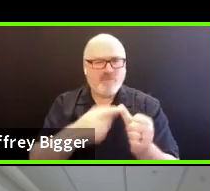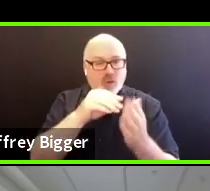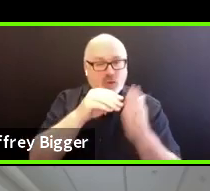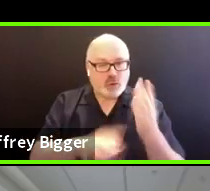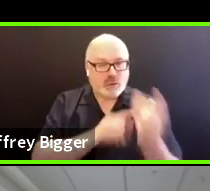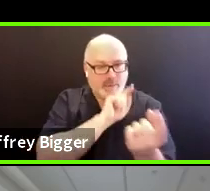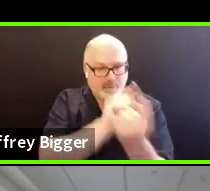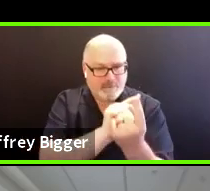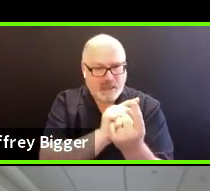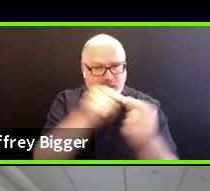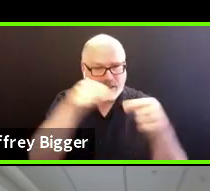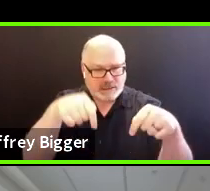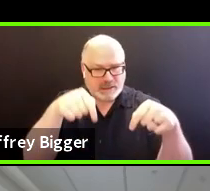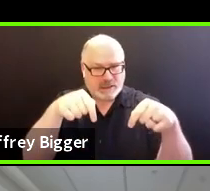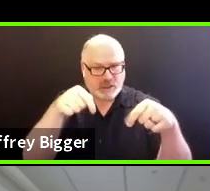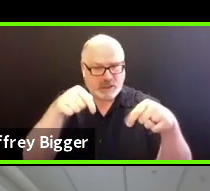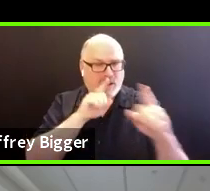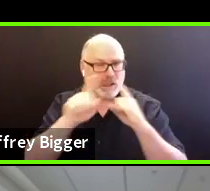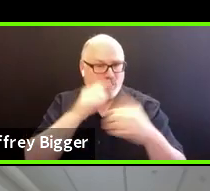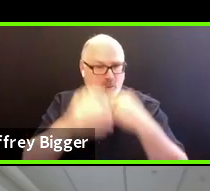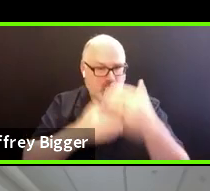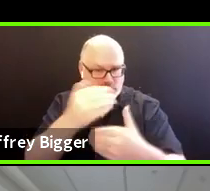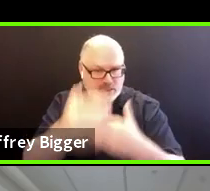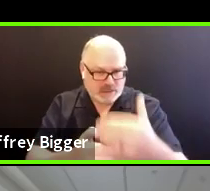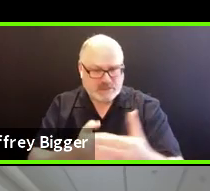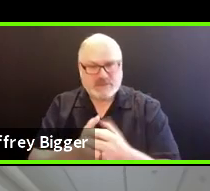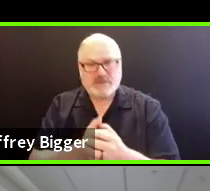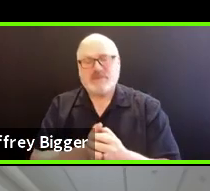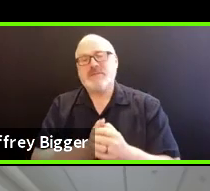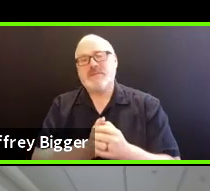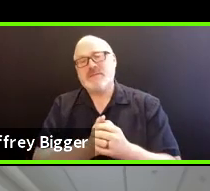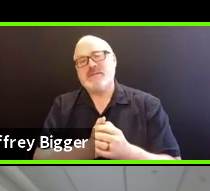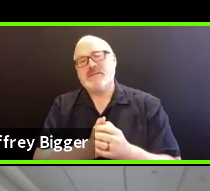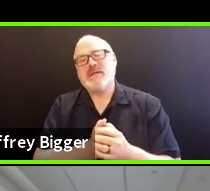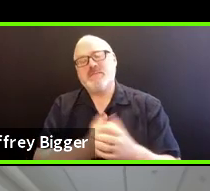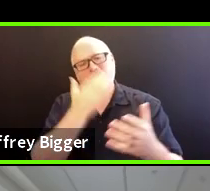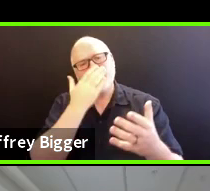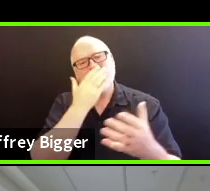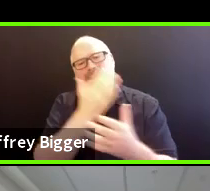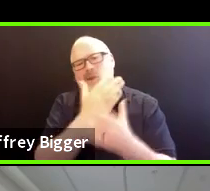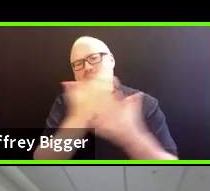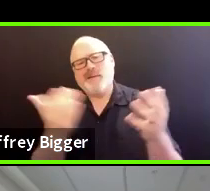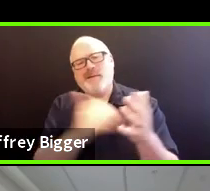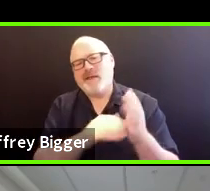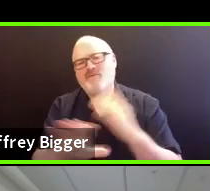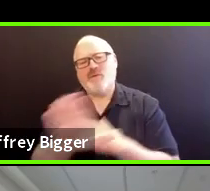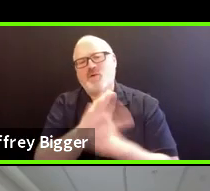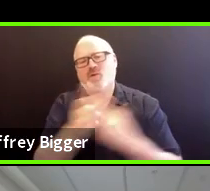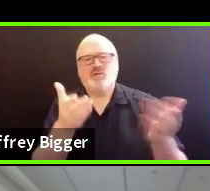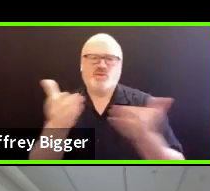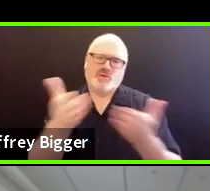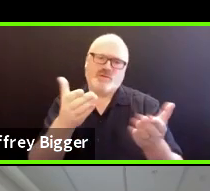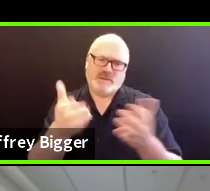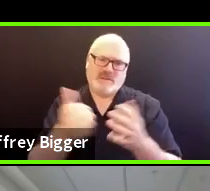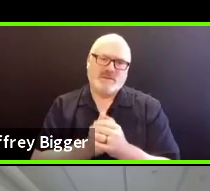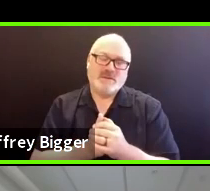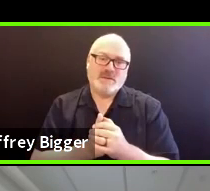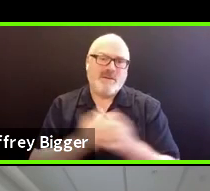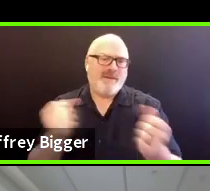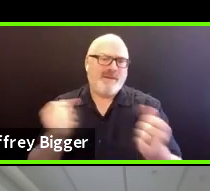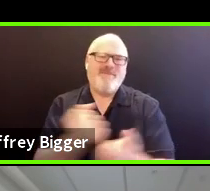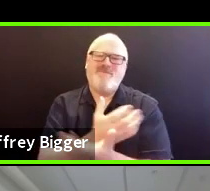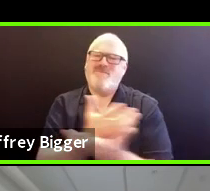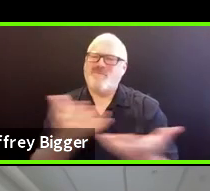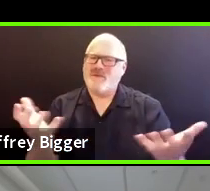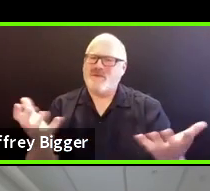met in the interview process. And I just want to thank you again for all of your service. Thank you for everything on